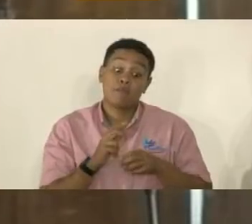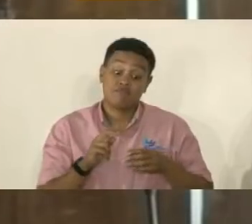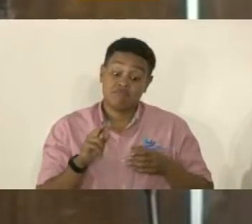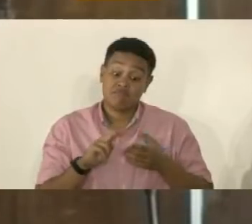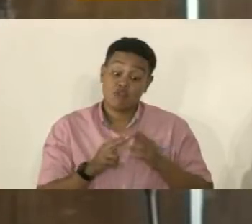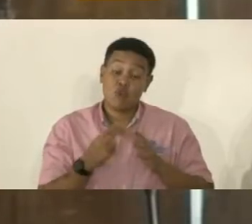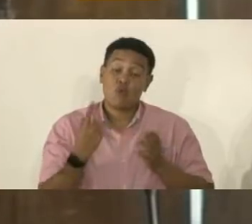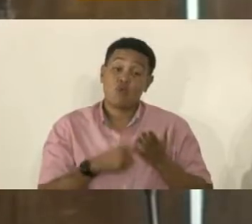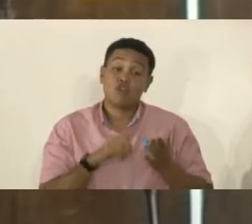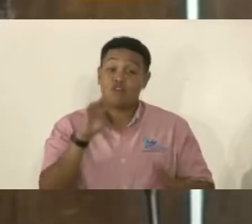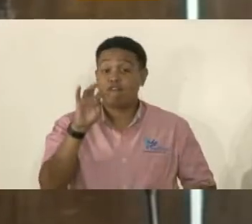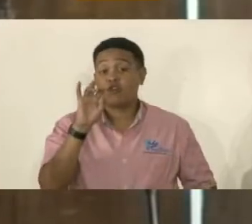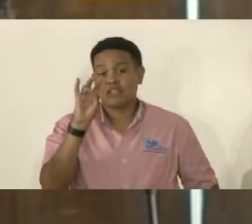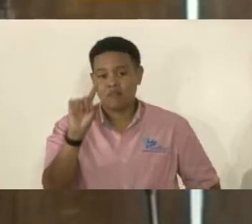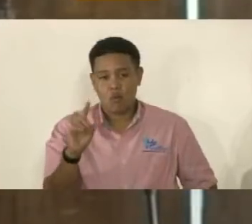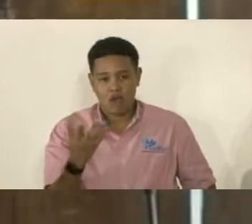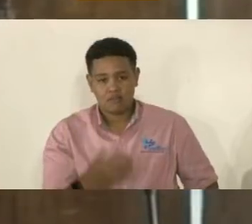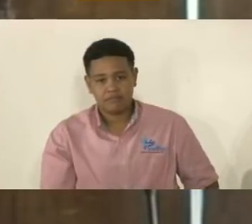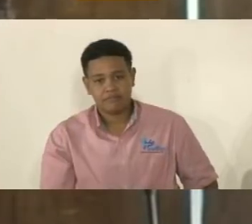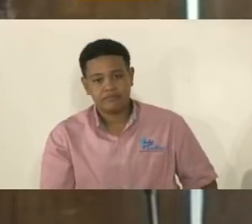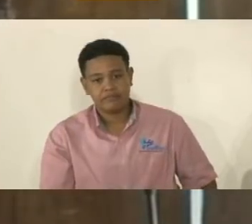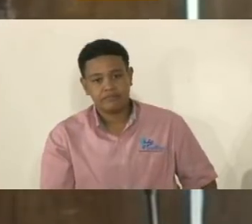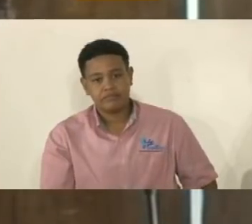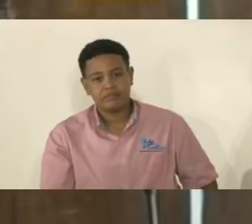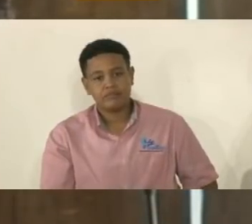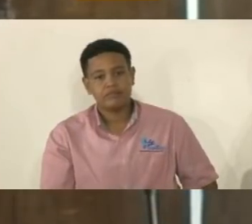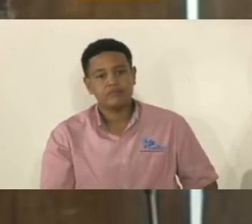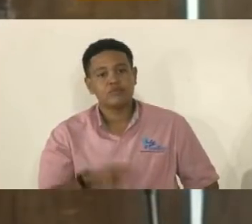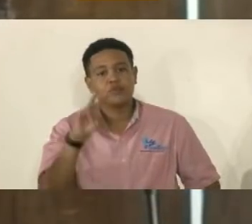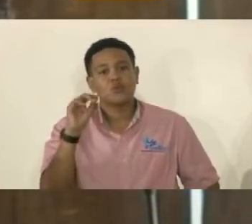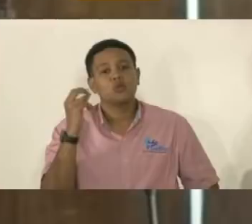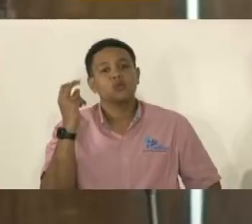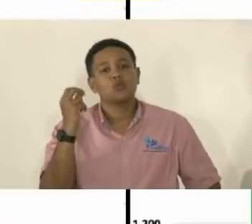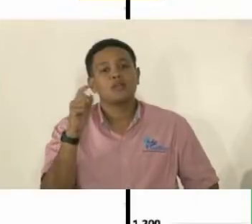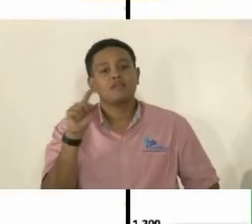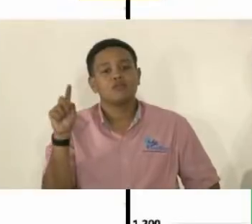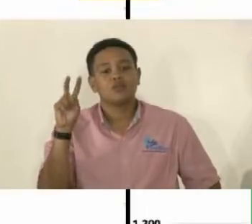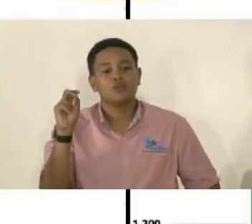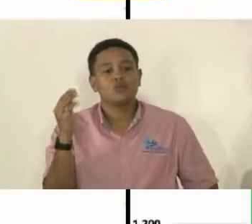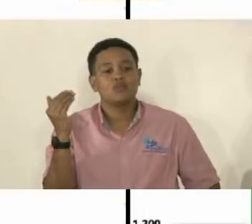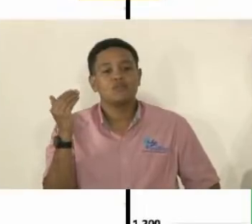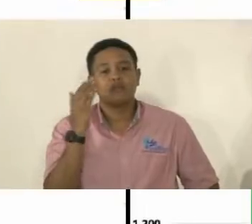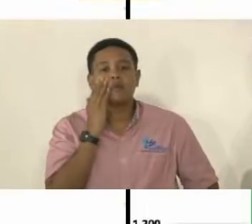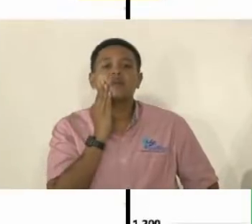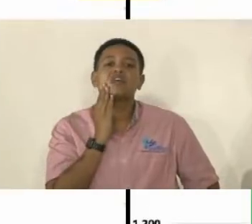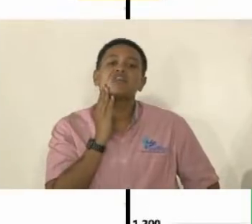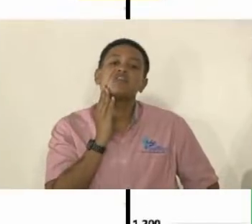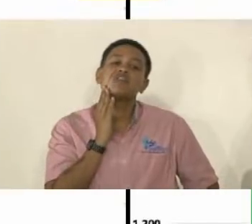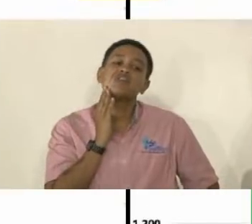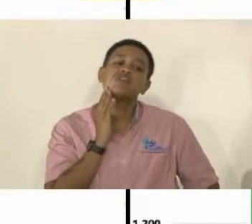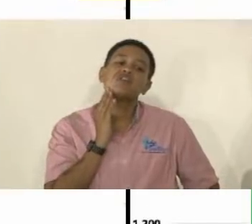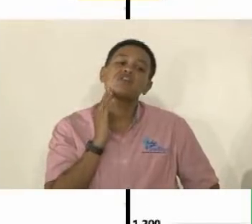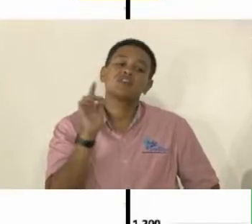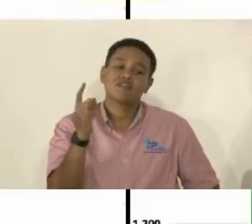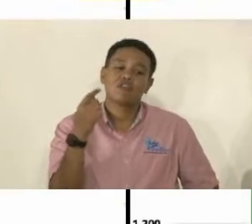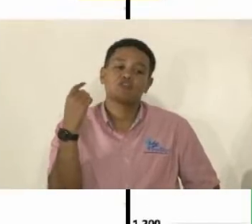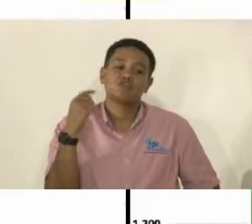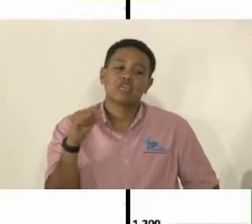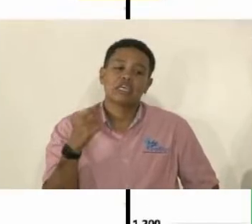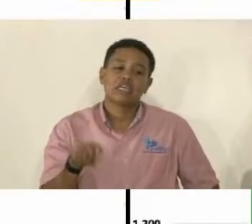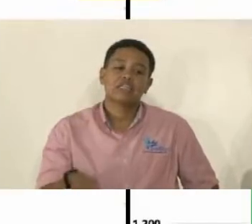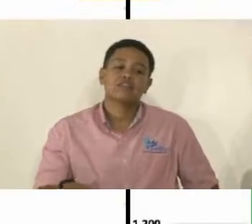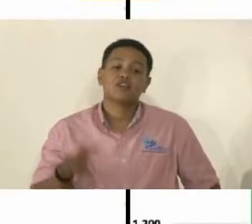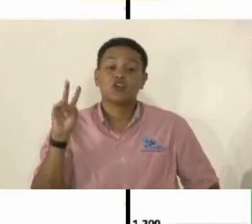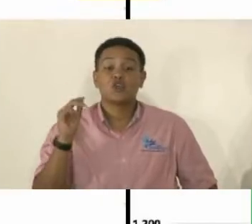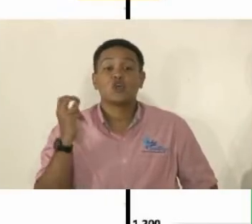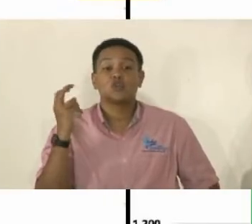was 1,471. For 2012 to 2015, that's the first grade.